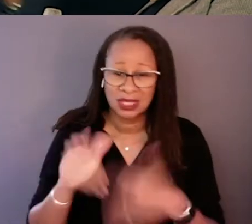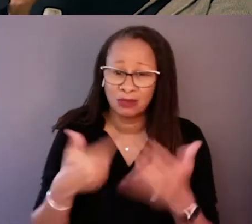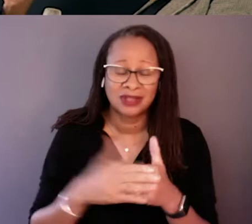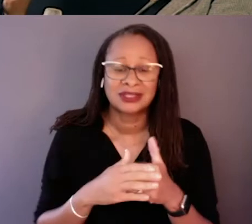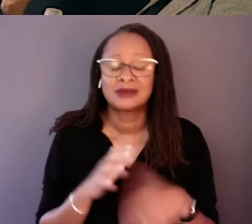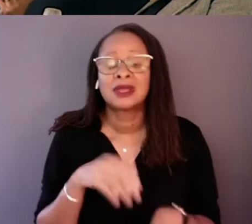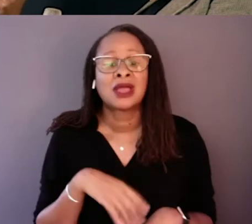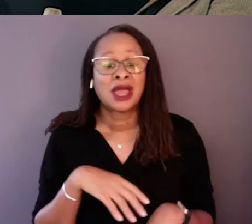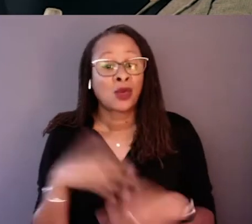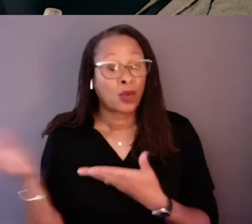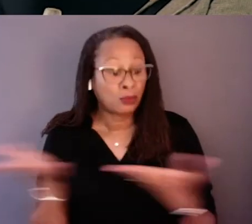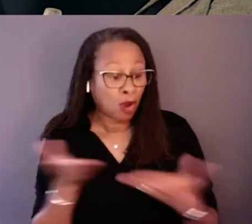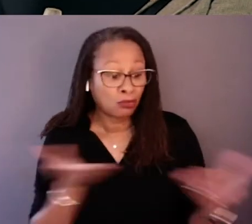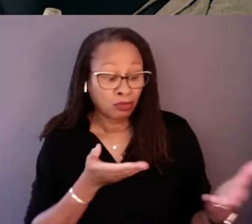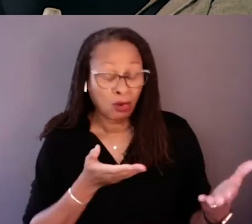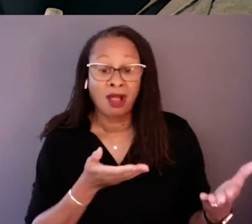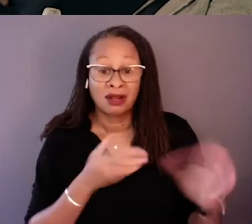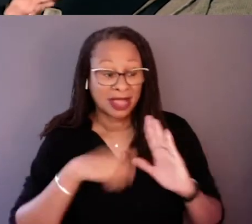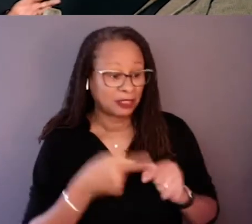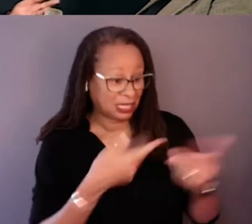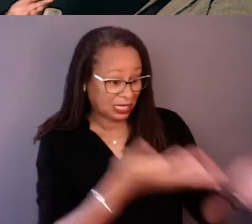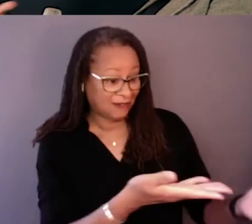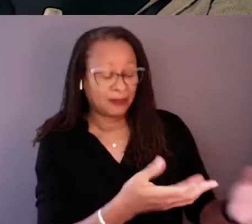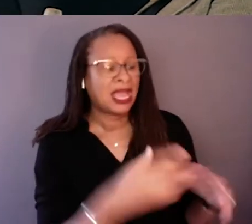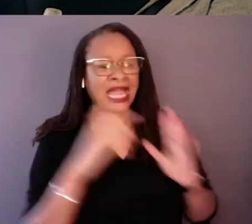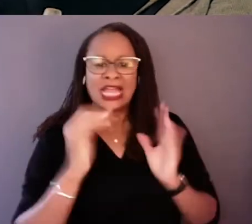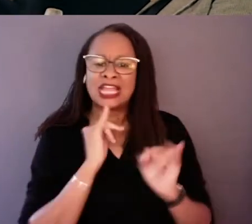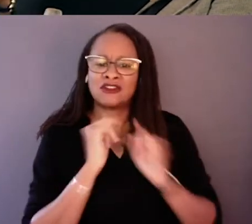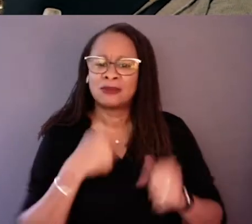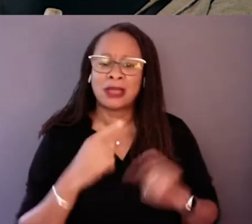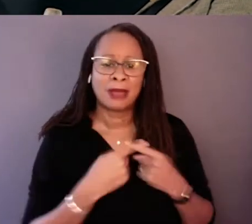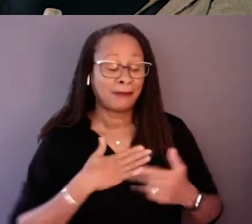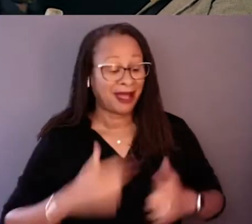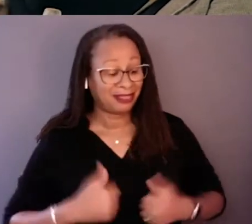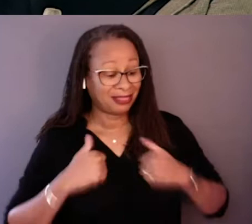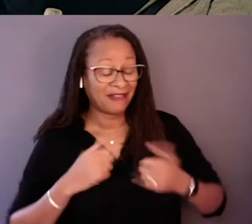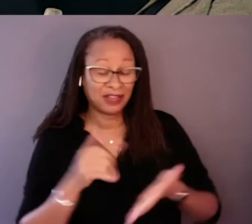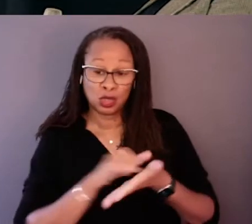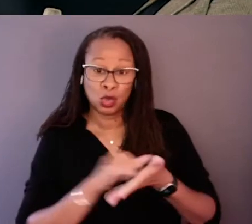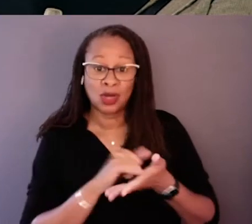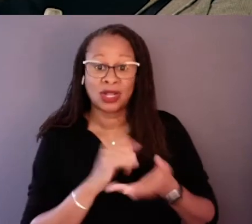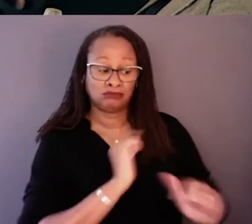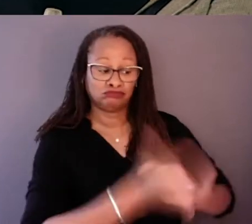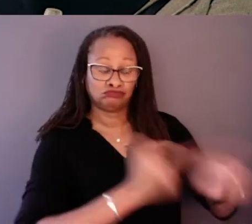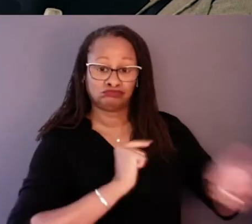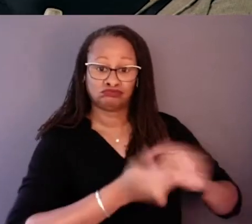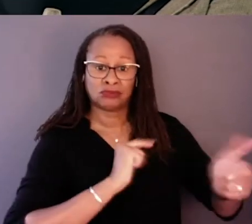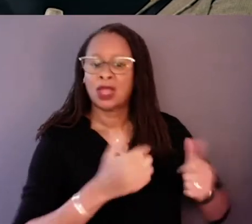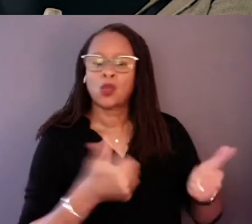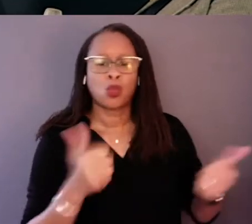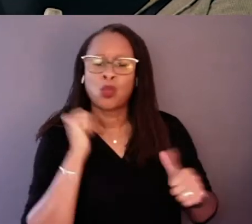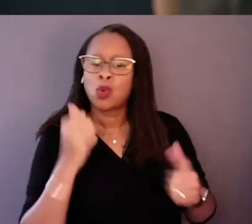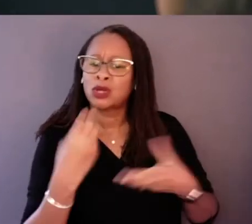me about my life in New York. Ask me why I'm making this film. I'll interview you about your kids. None of this is going to be part of the film, but let's open this up a little bit